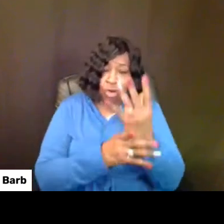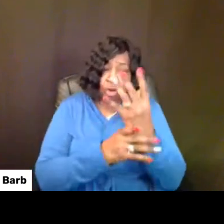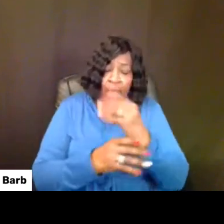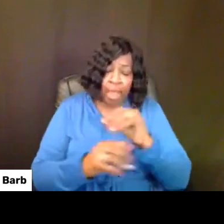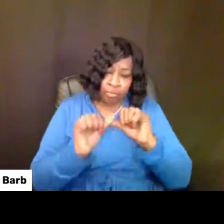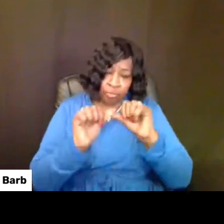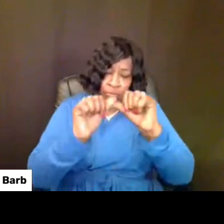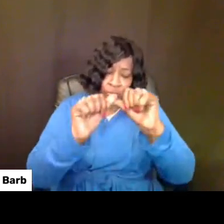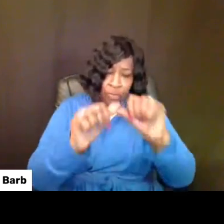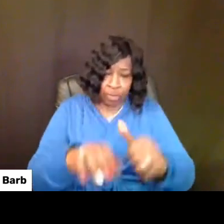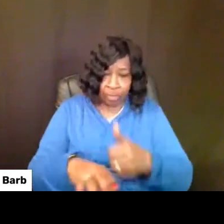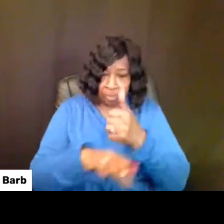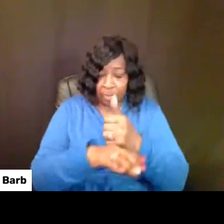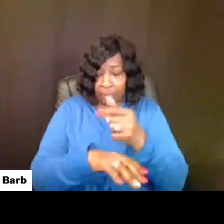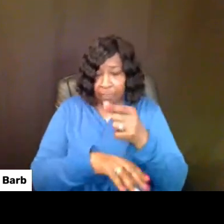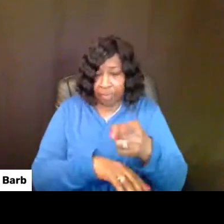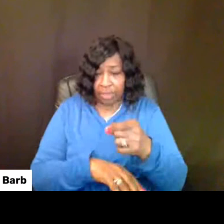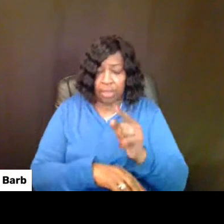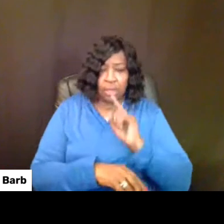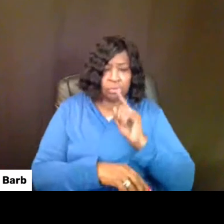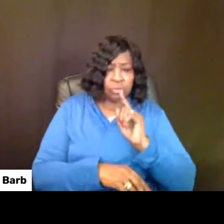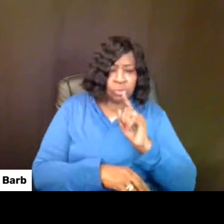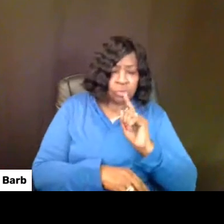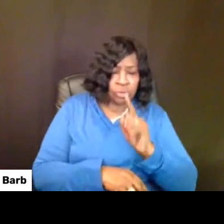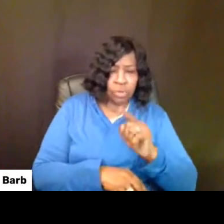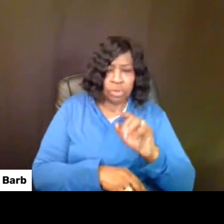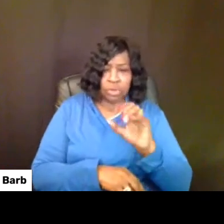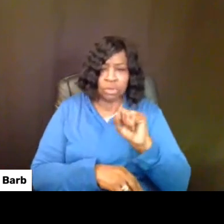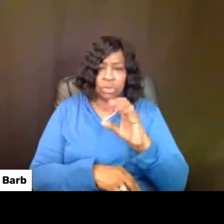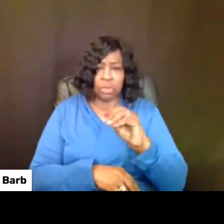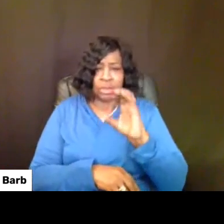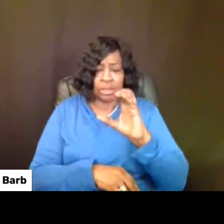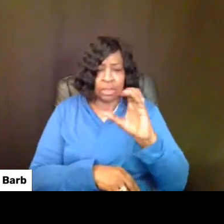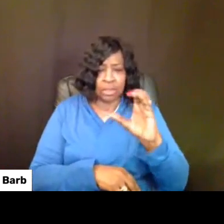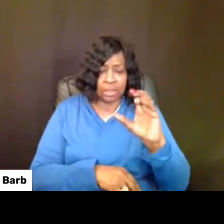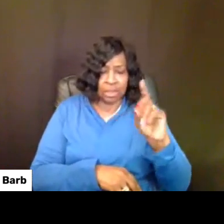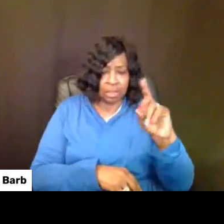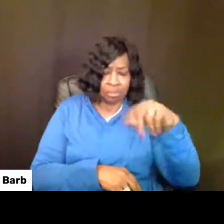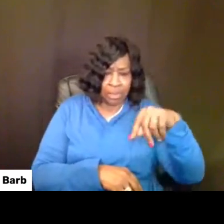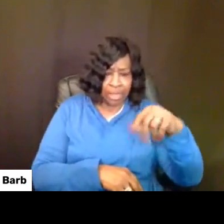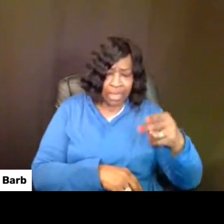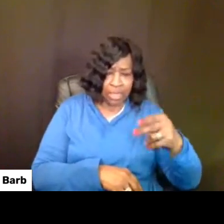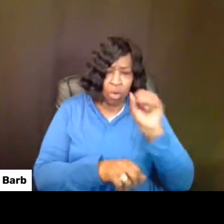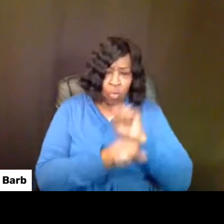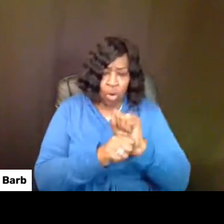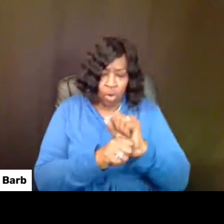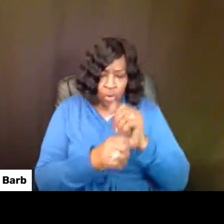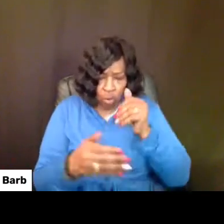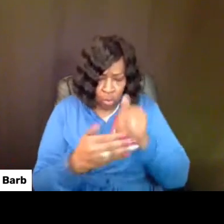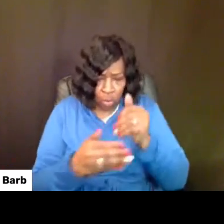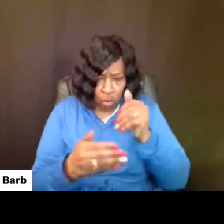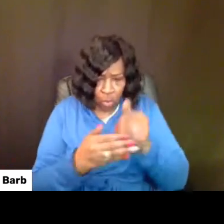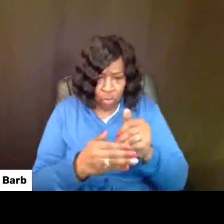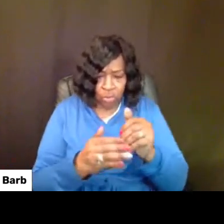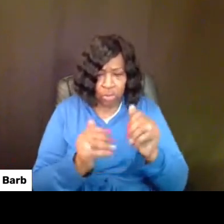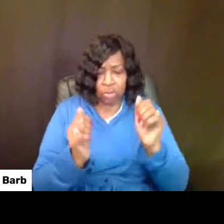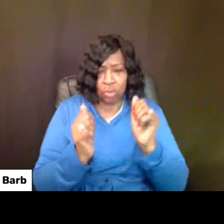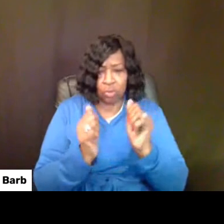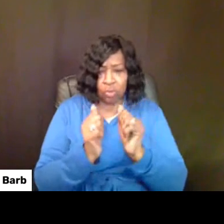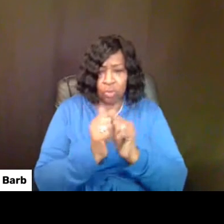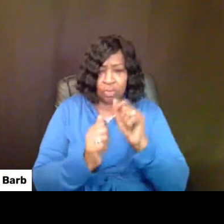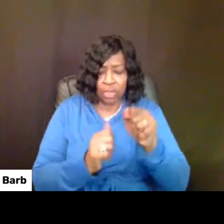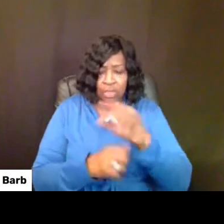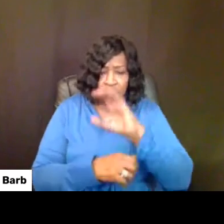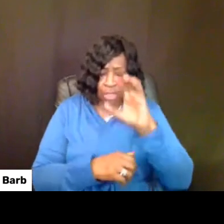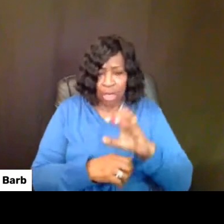this? Sure. So CCDPH has worked really closely with CFPAC, the Chicago Food Policy